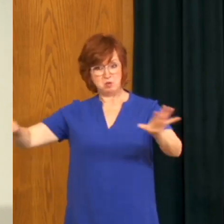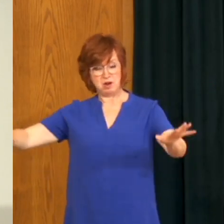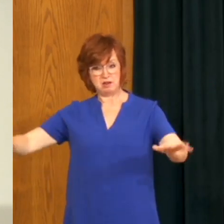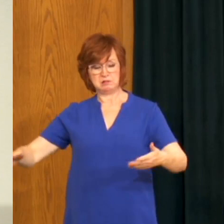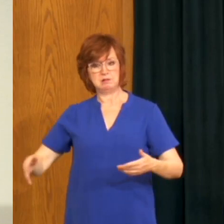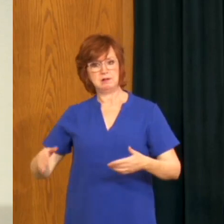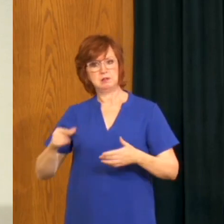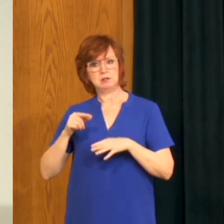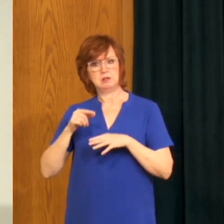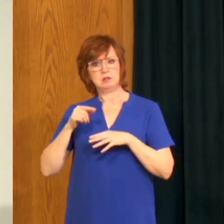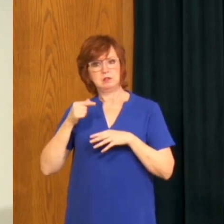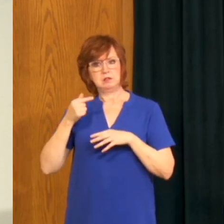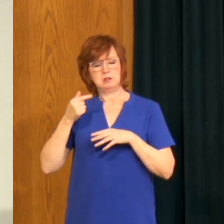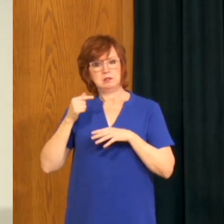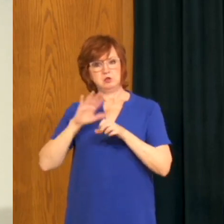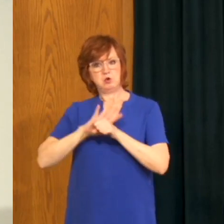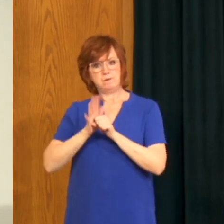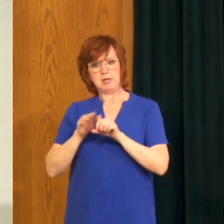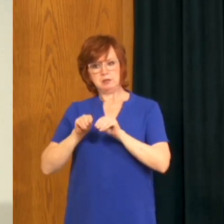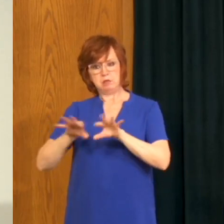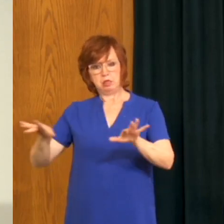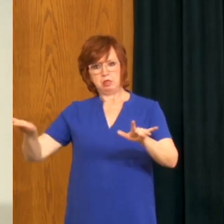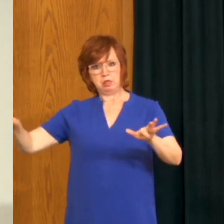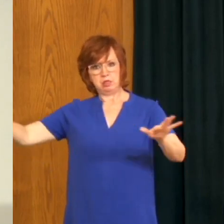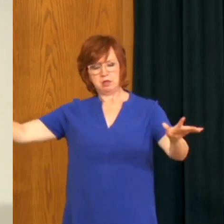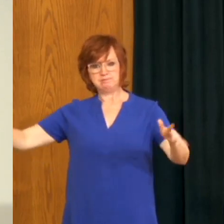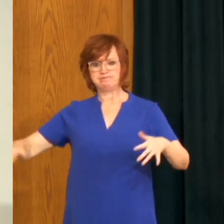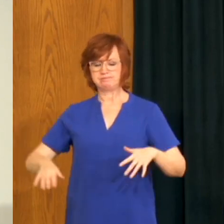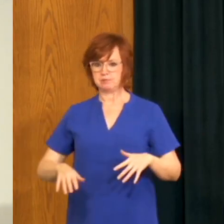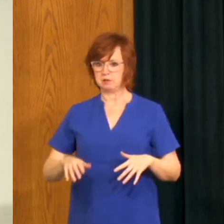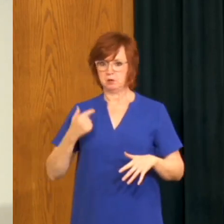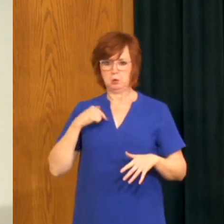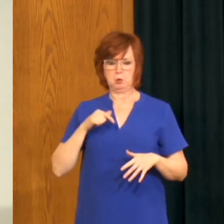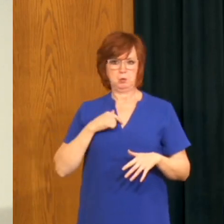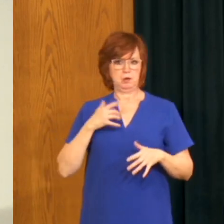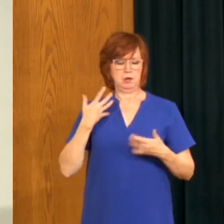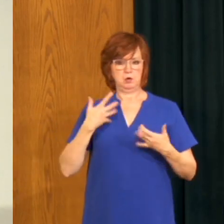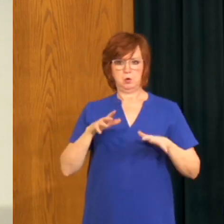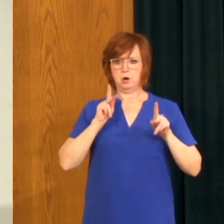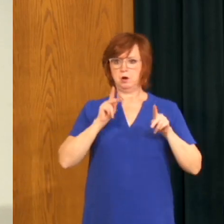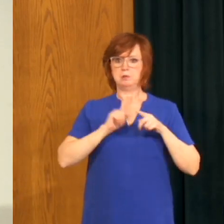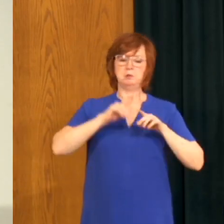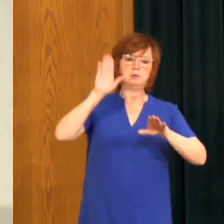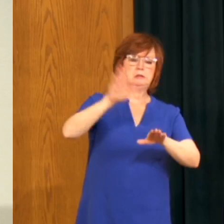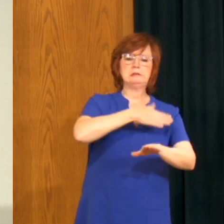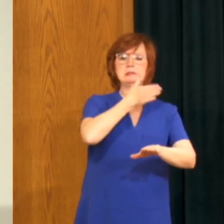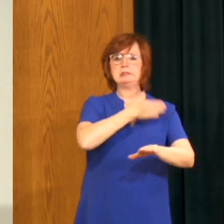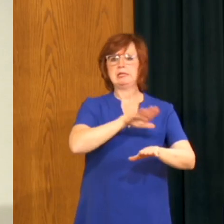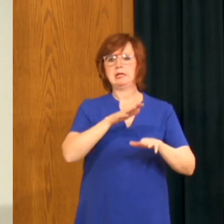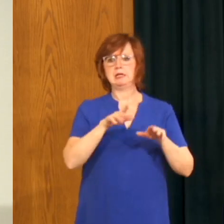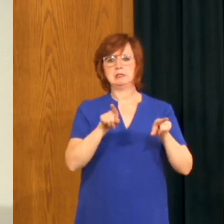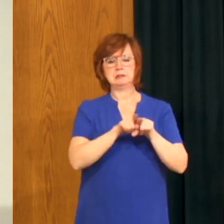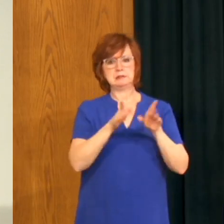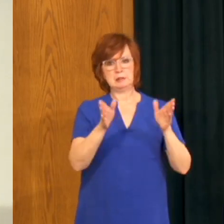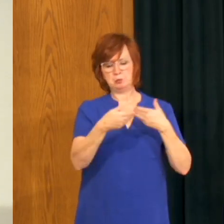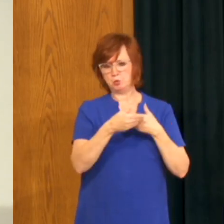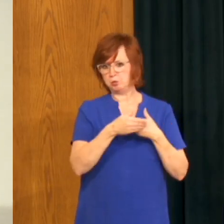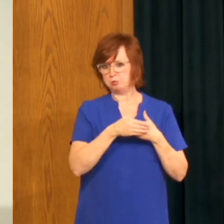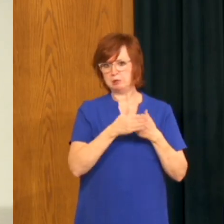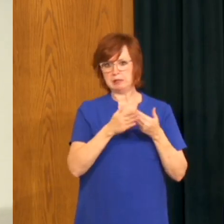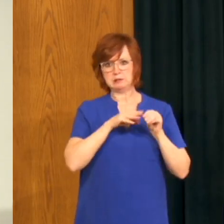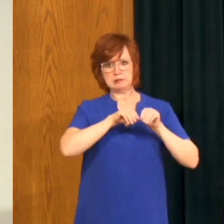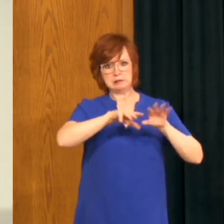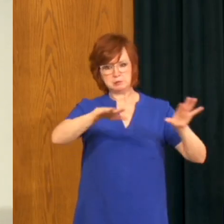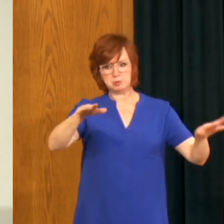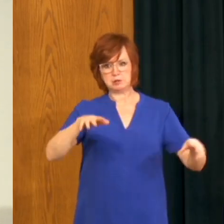to grieve in a safe manner? At the moment, 30, possibly outdoors, maybe a bit more cautiously in a way